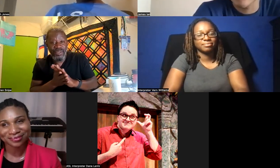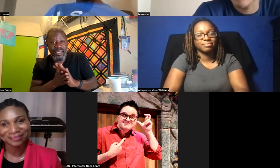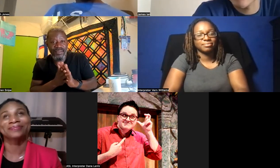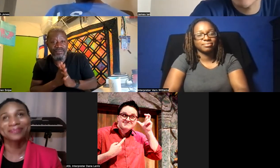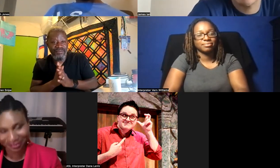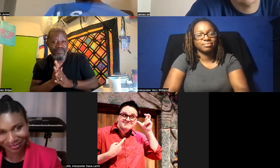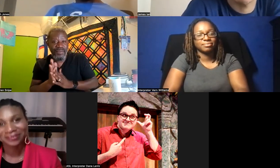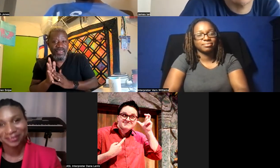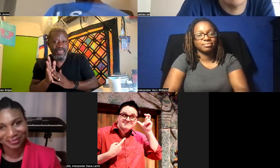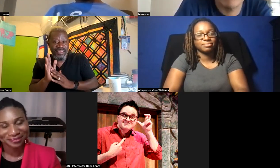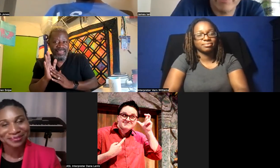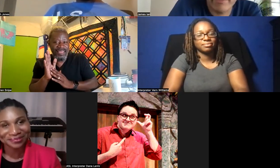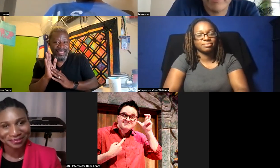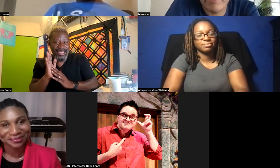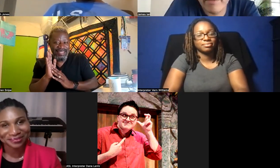Okay.